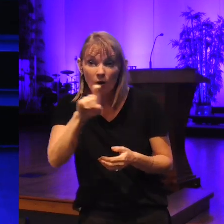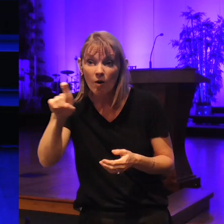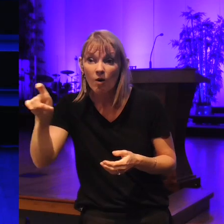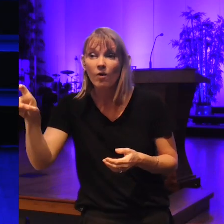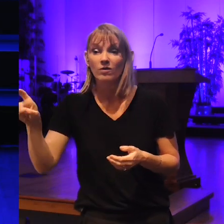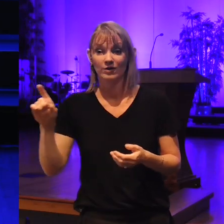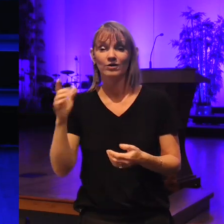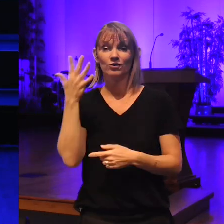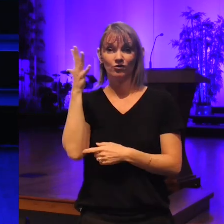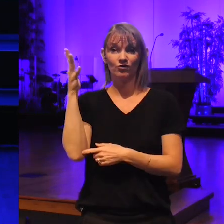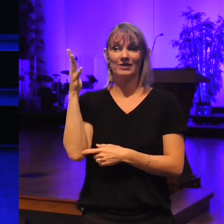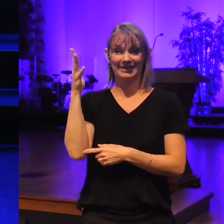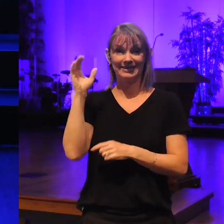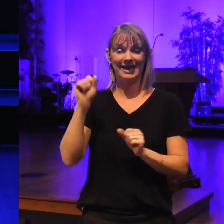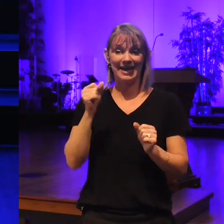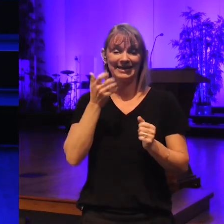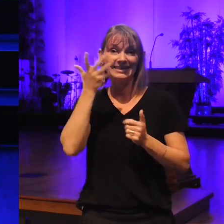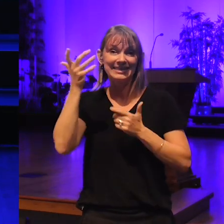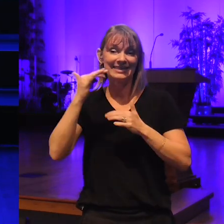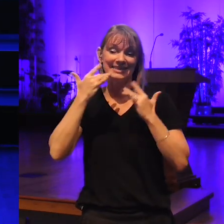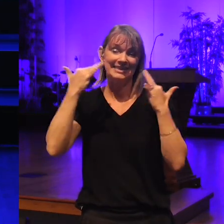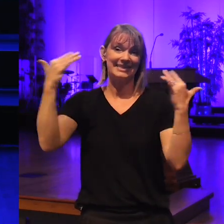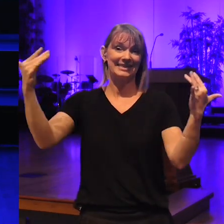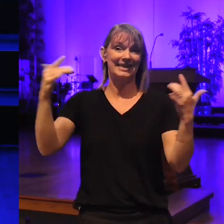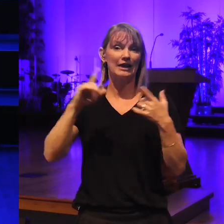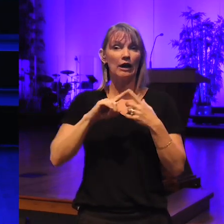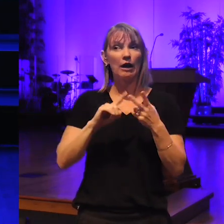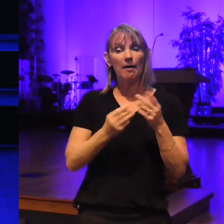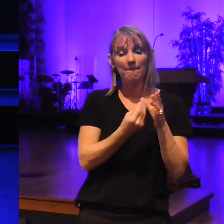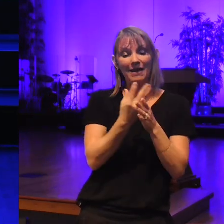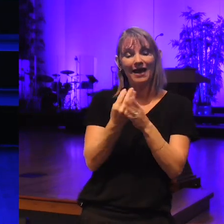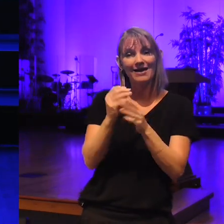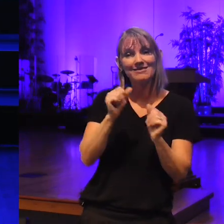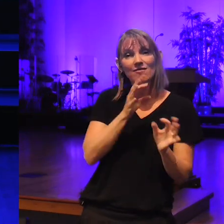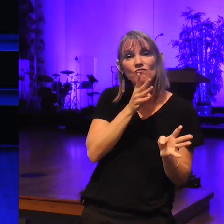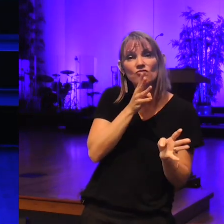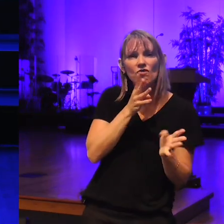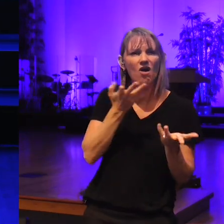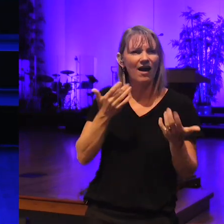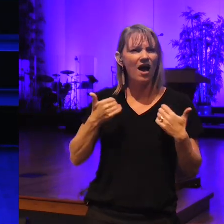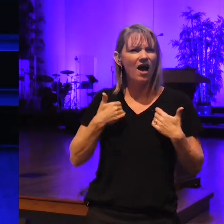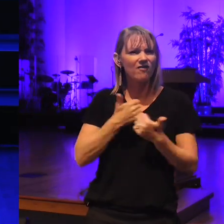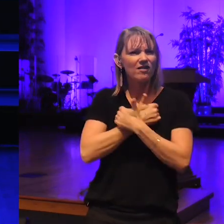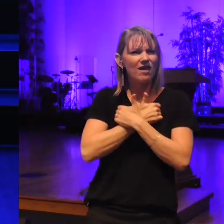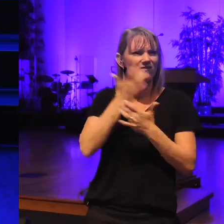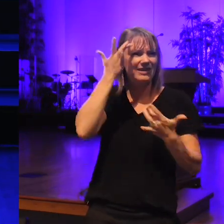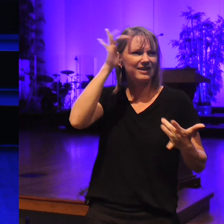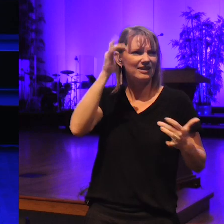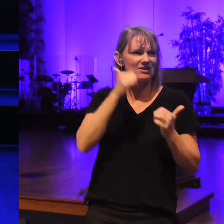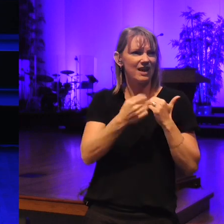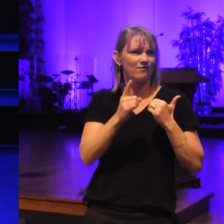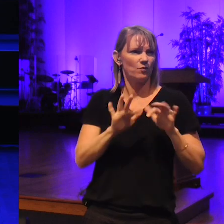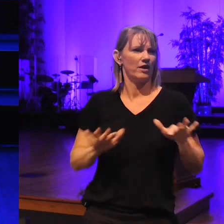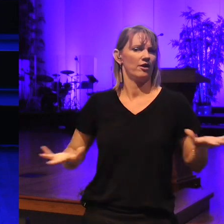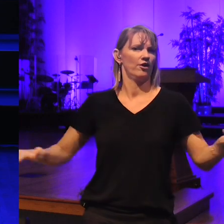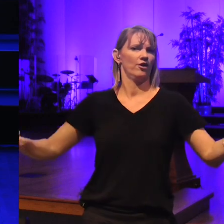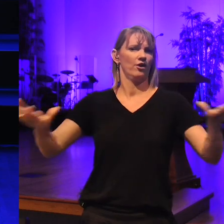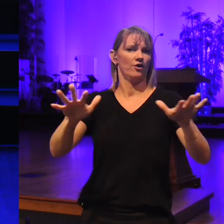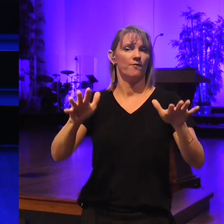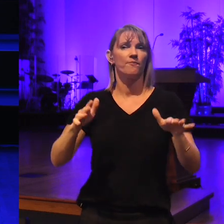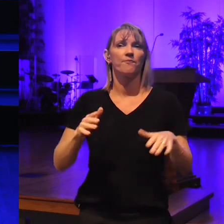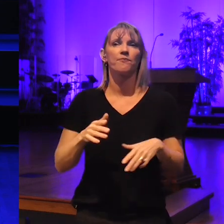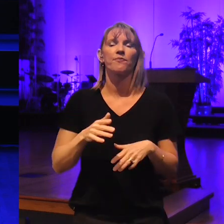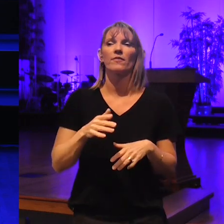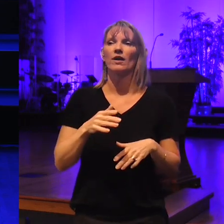can sing. Plants can talk. So there's intelligence everywhere, that love intelligence. I think it